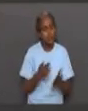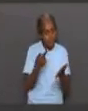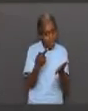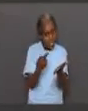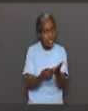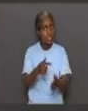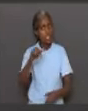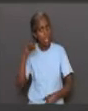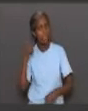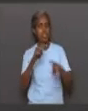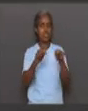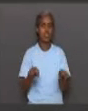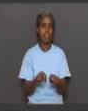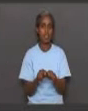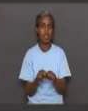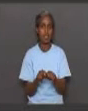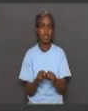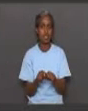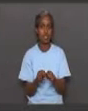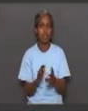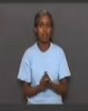Here is another triangle.